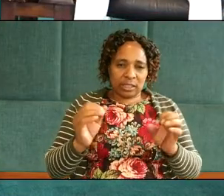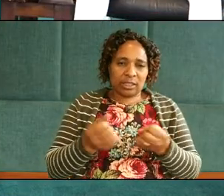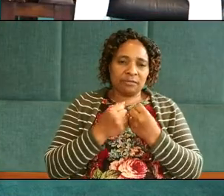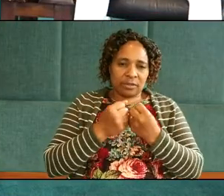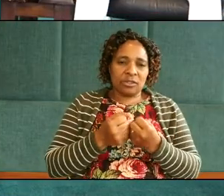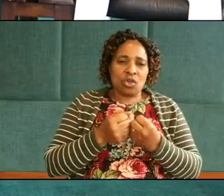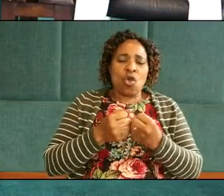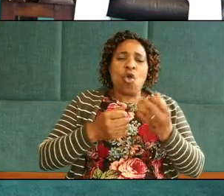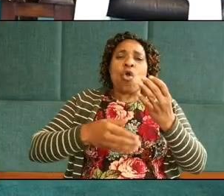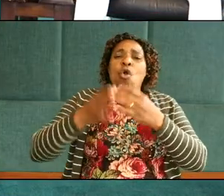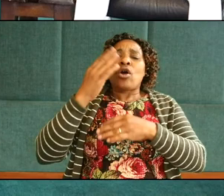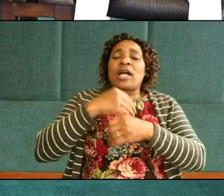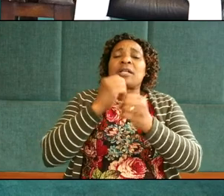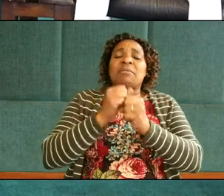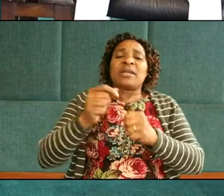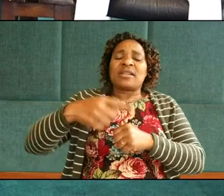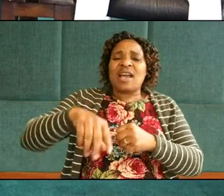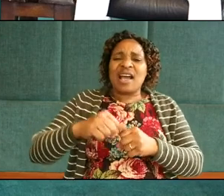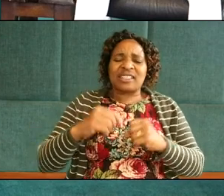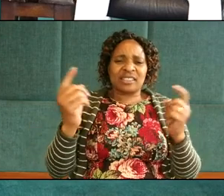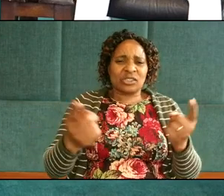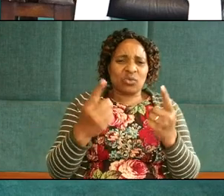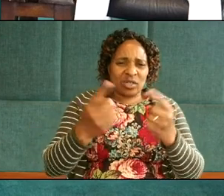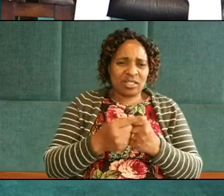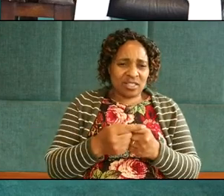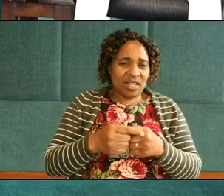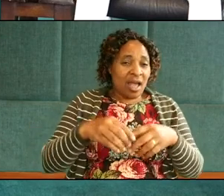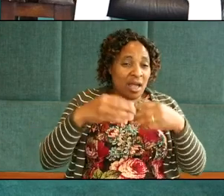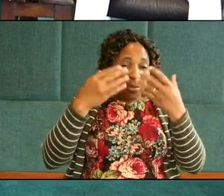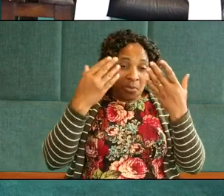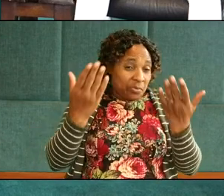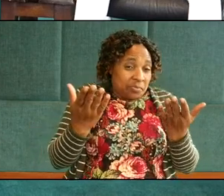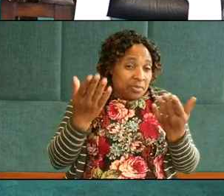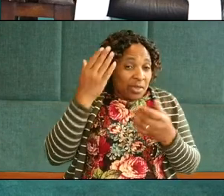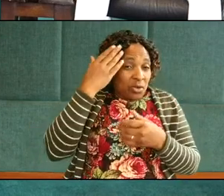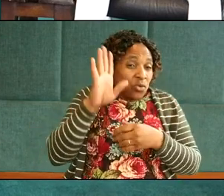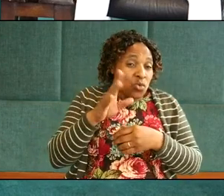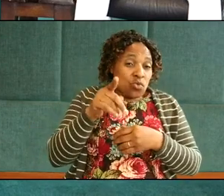has made us his stewards. I don't know if you guys understand just how